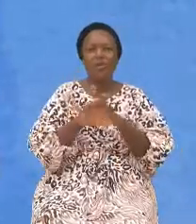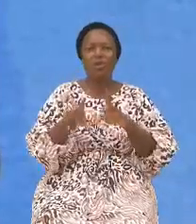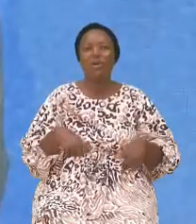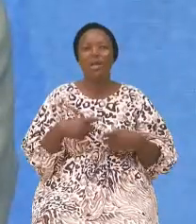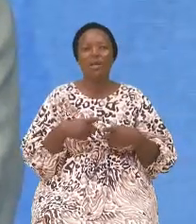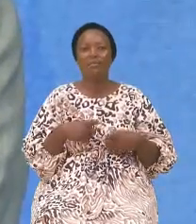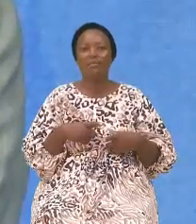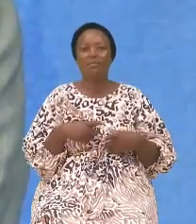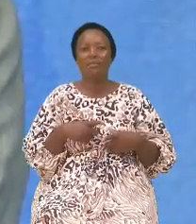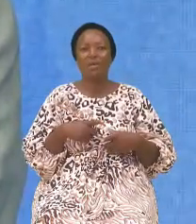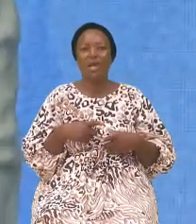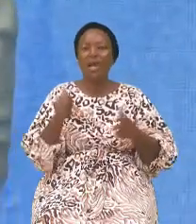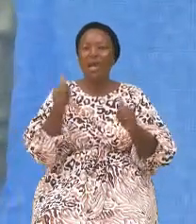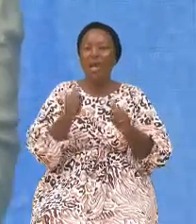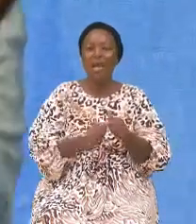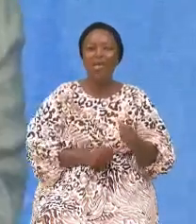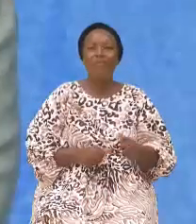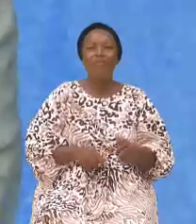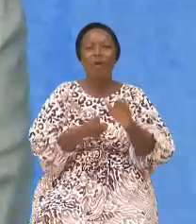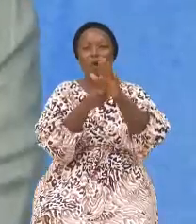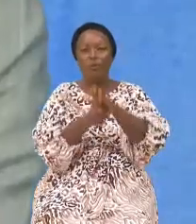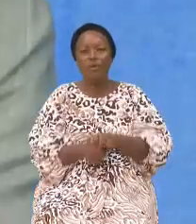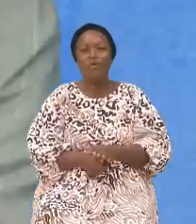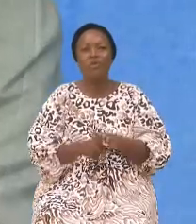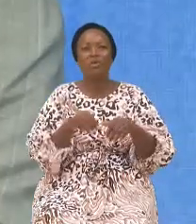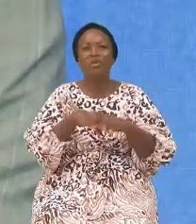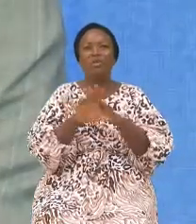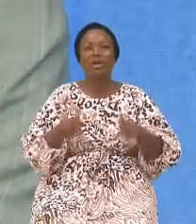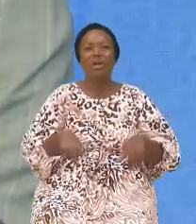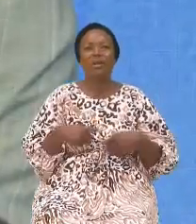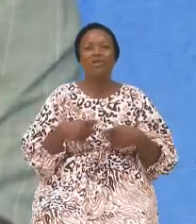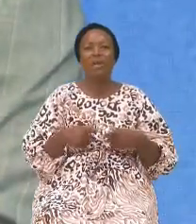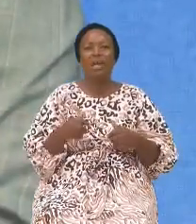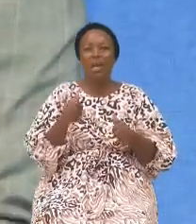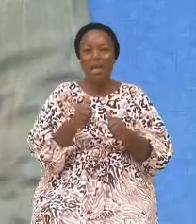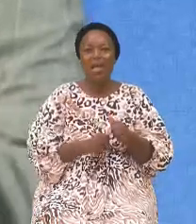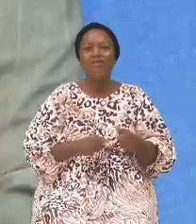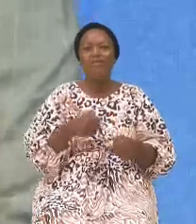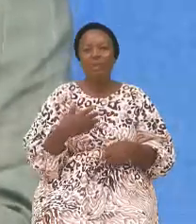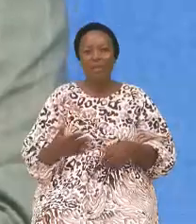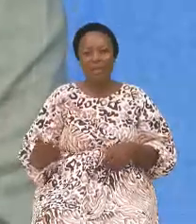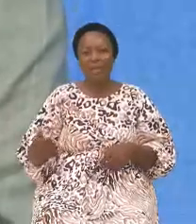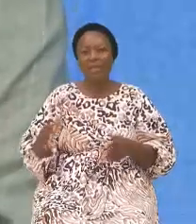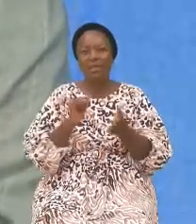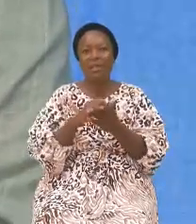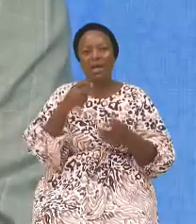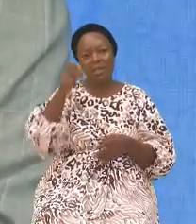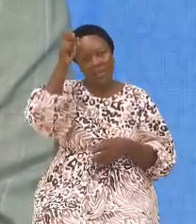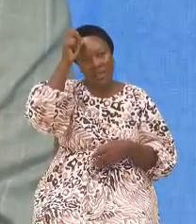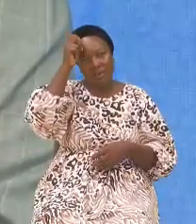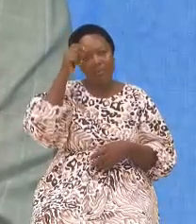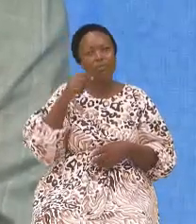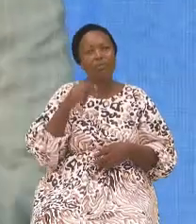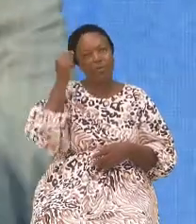life, every evil in your life, every oppression in your